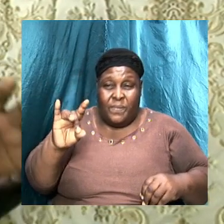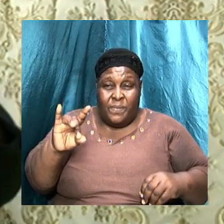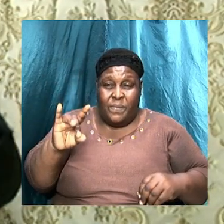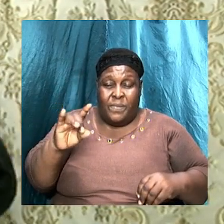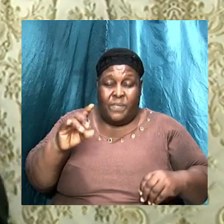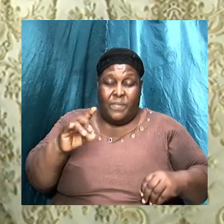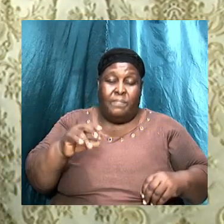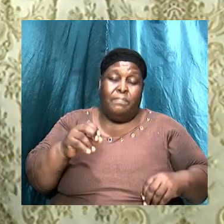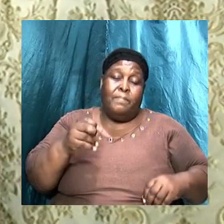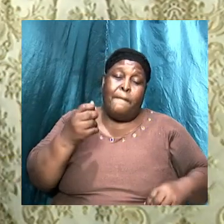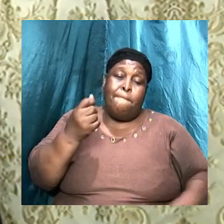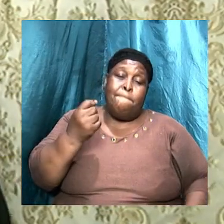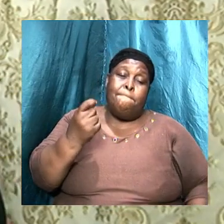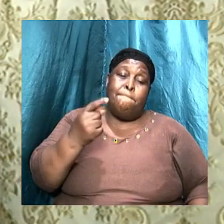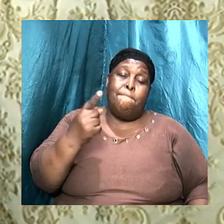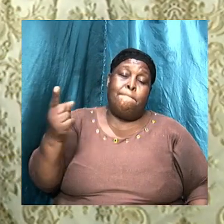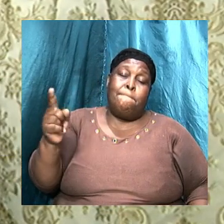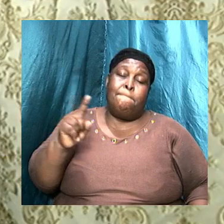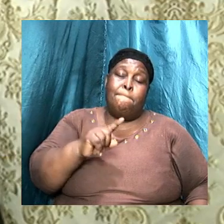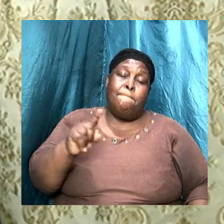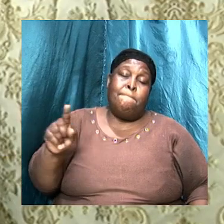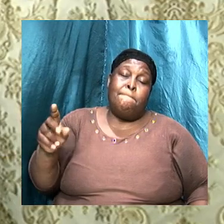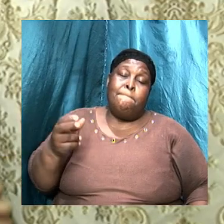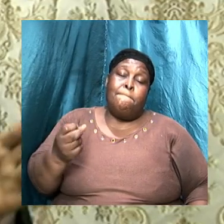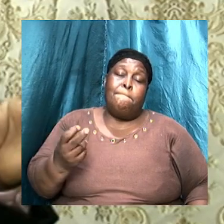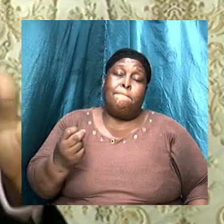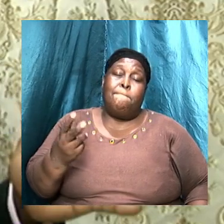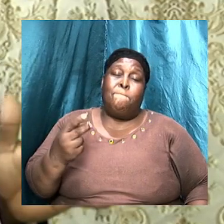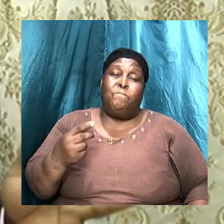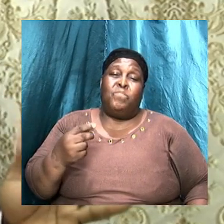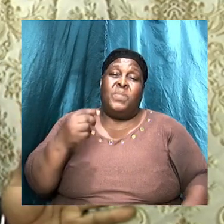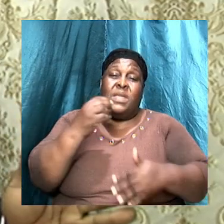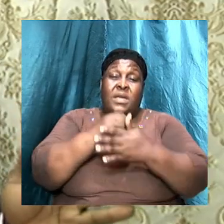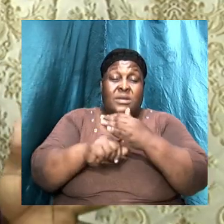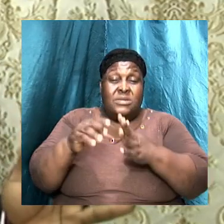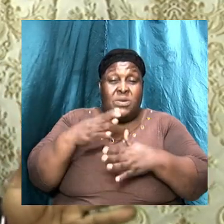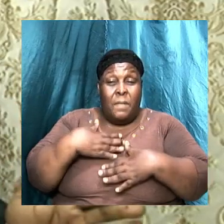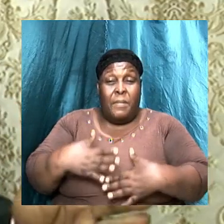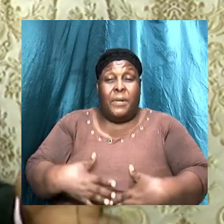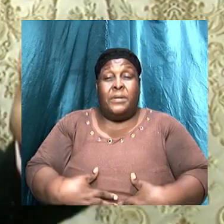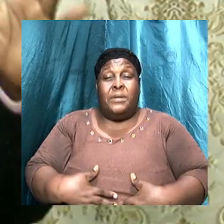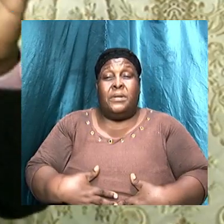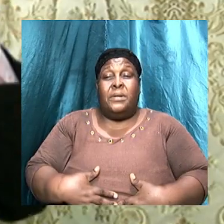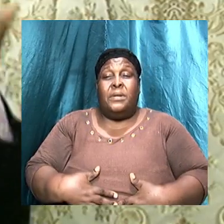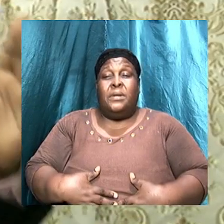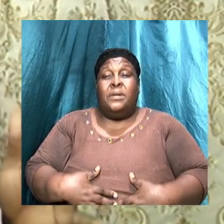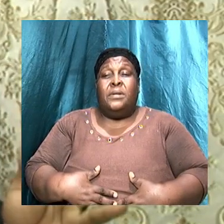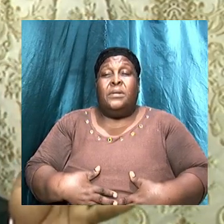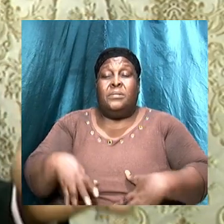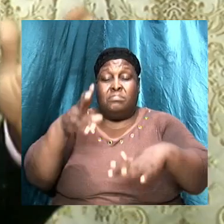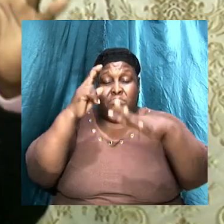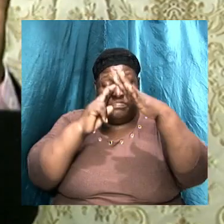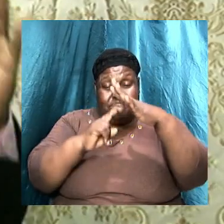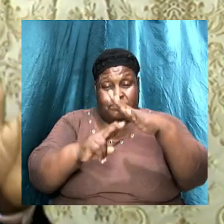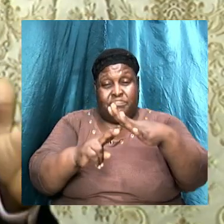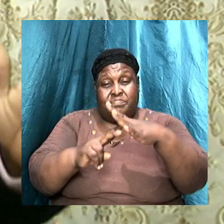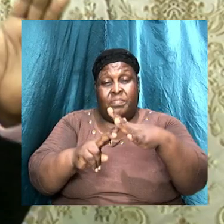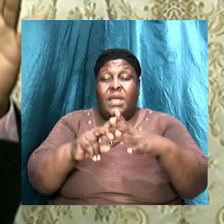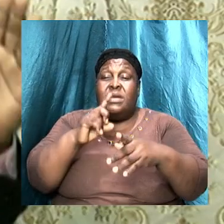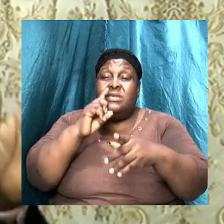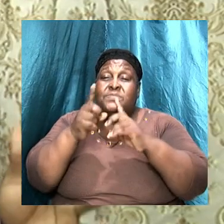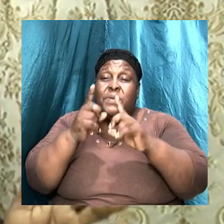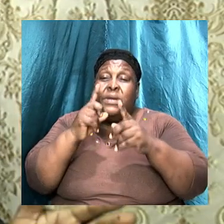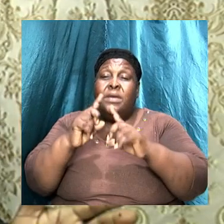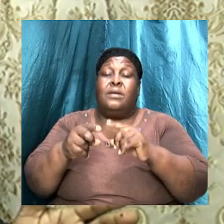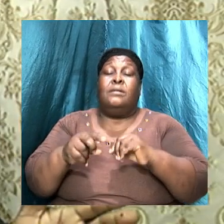and 12 I want us to understand somebody amen that the prophet talk